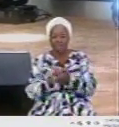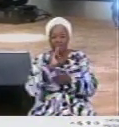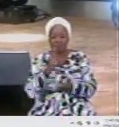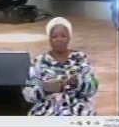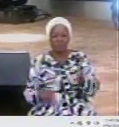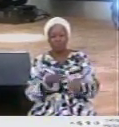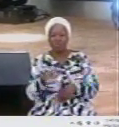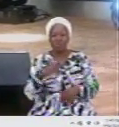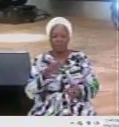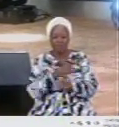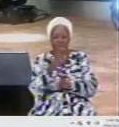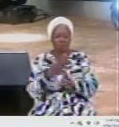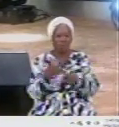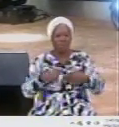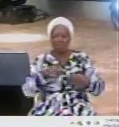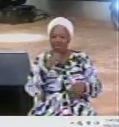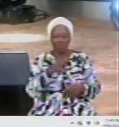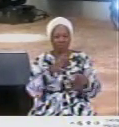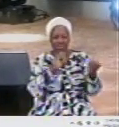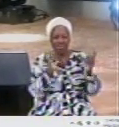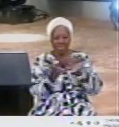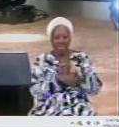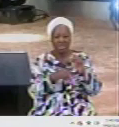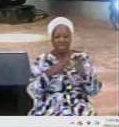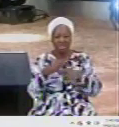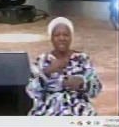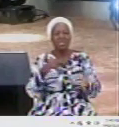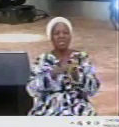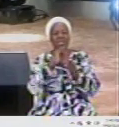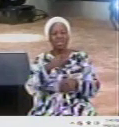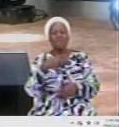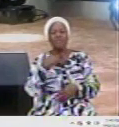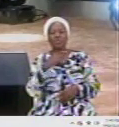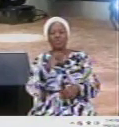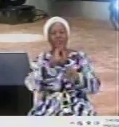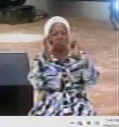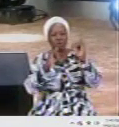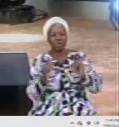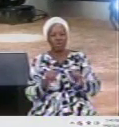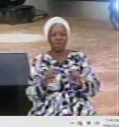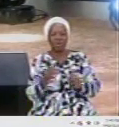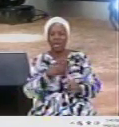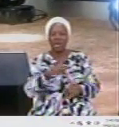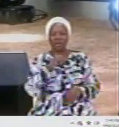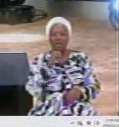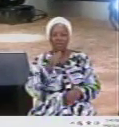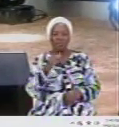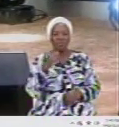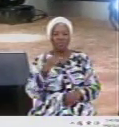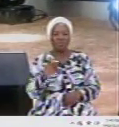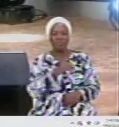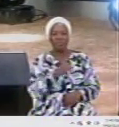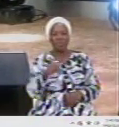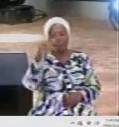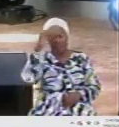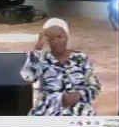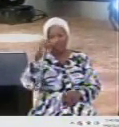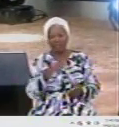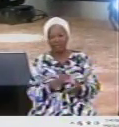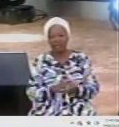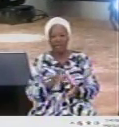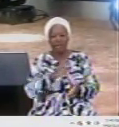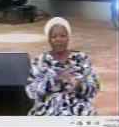not changed. And they said, it is the voice of a God and not of a man.